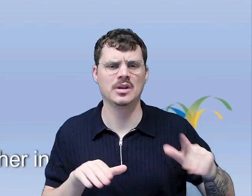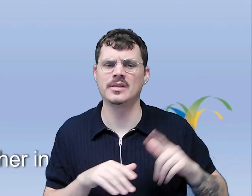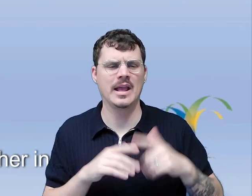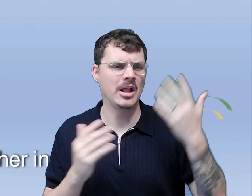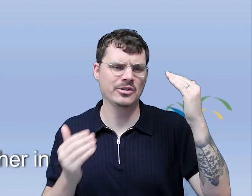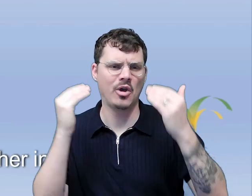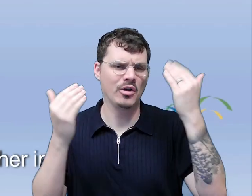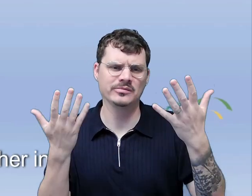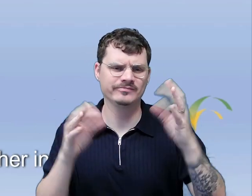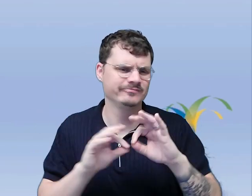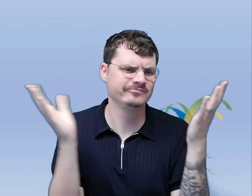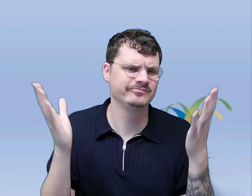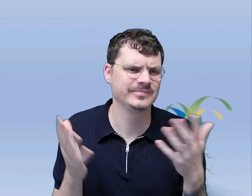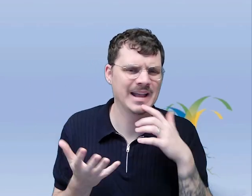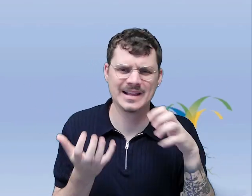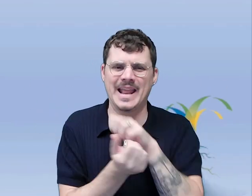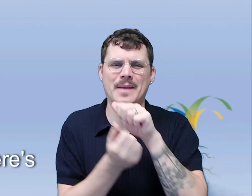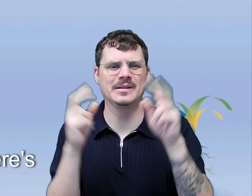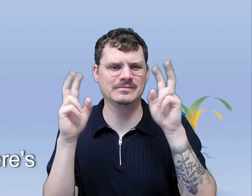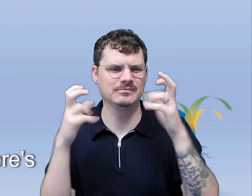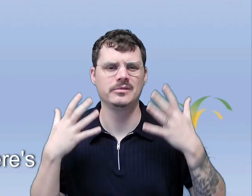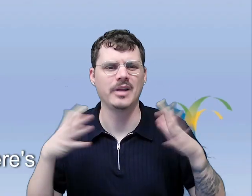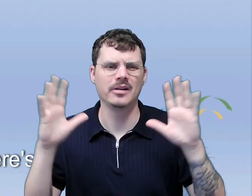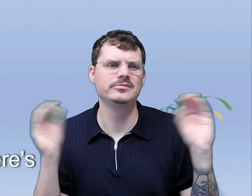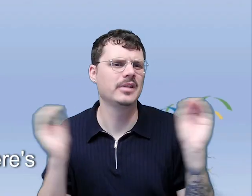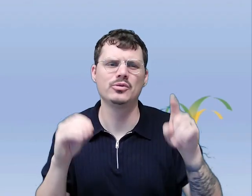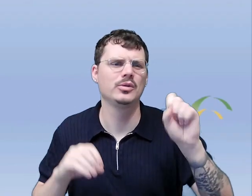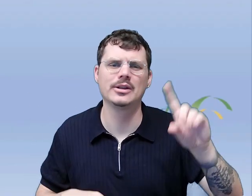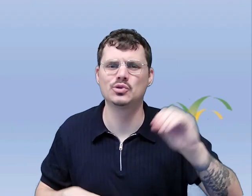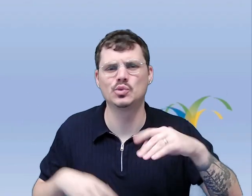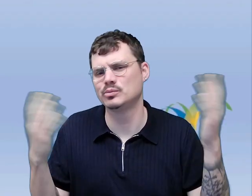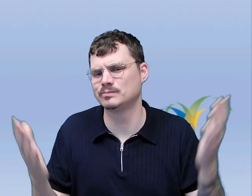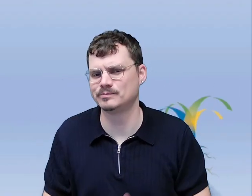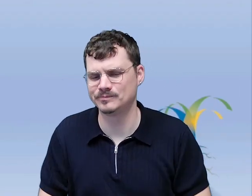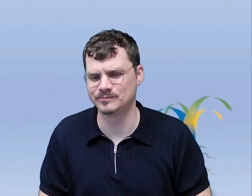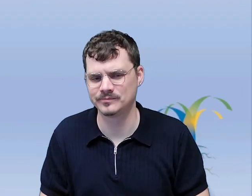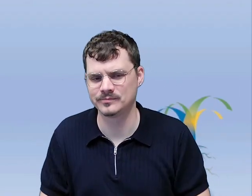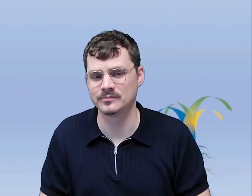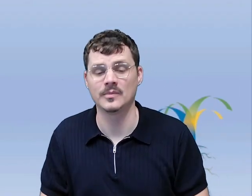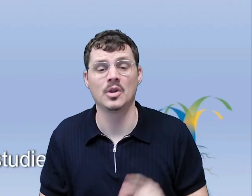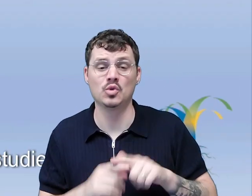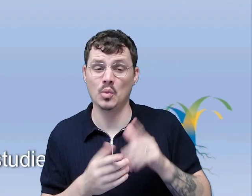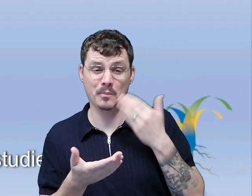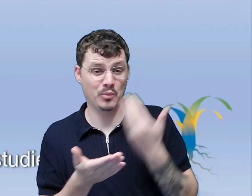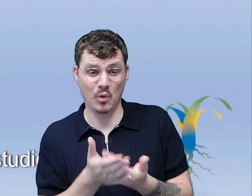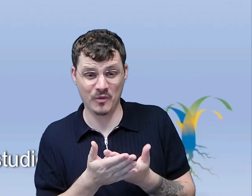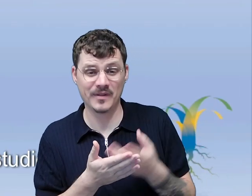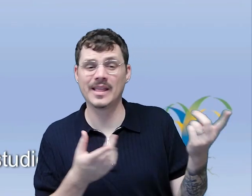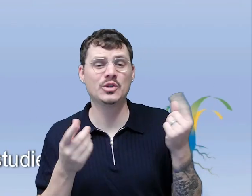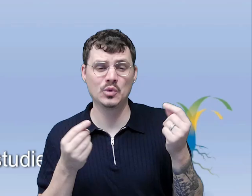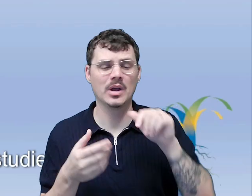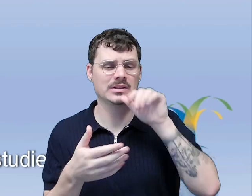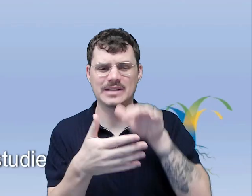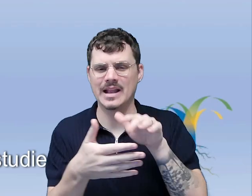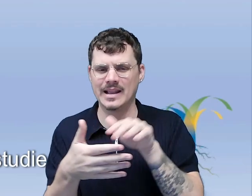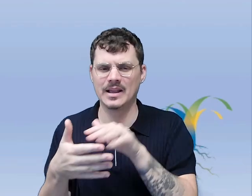children, there's no reason to bother in adulthood. It's like the damage is done, there's nothing else you can do. And to prove that, they